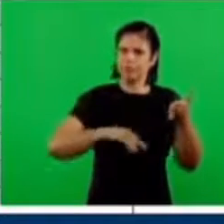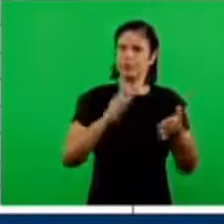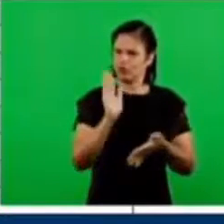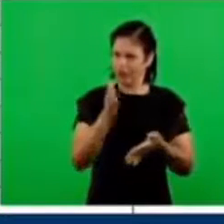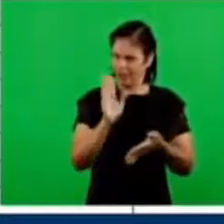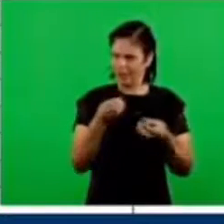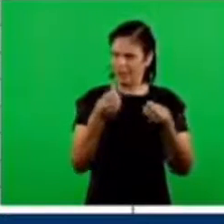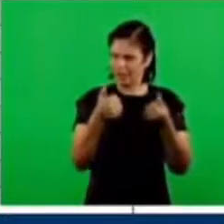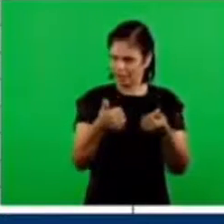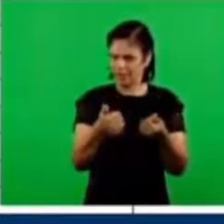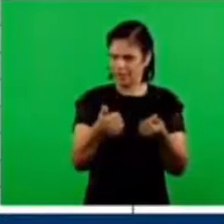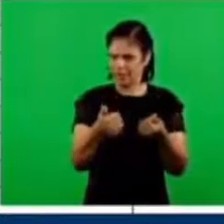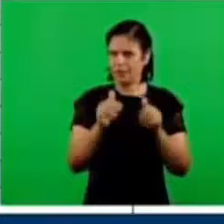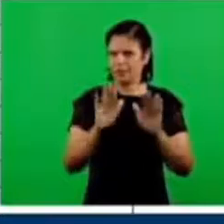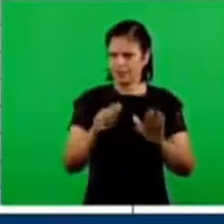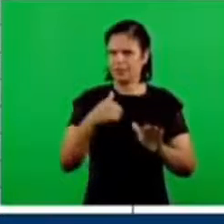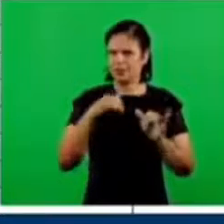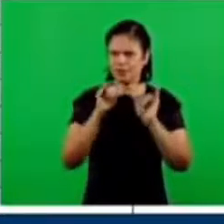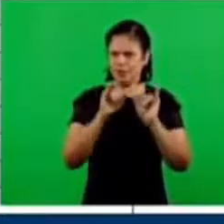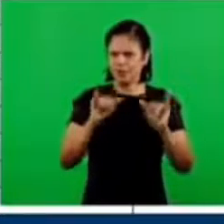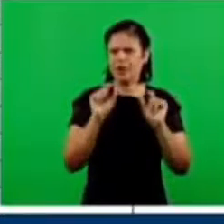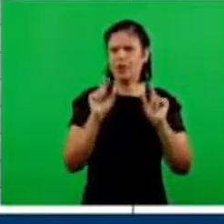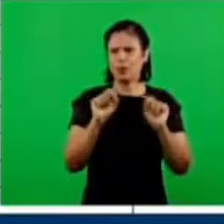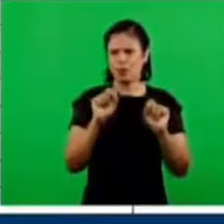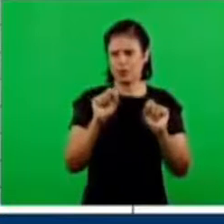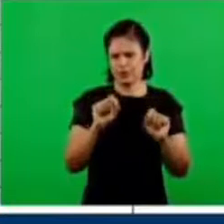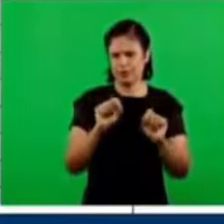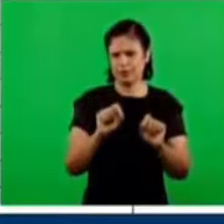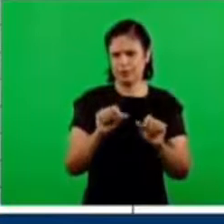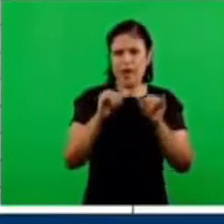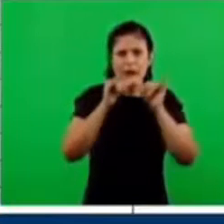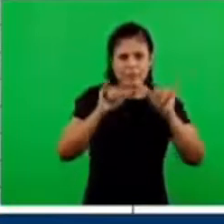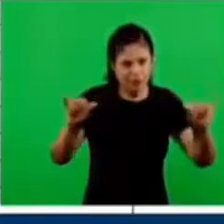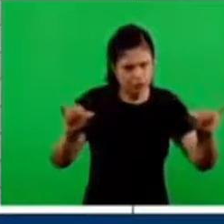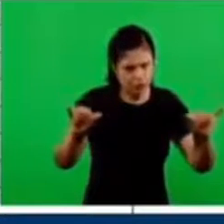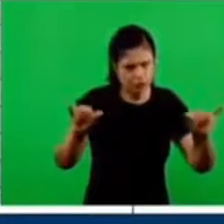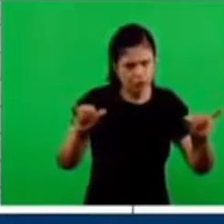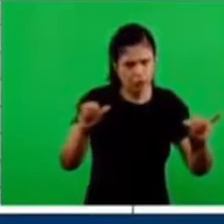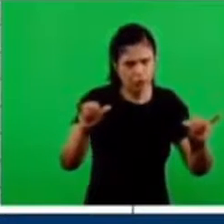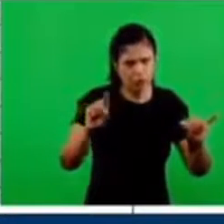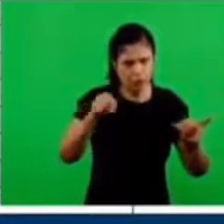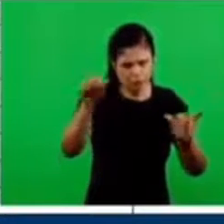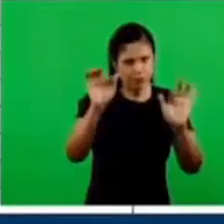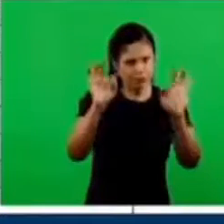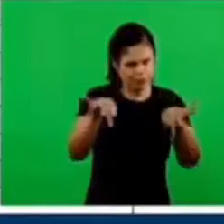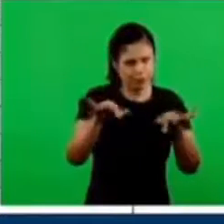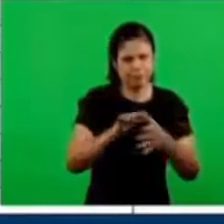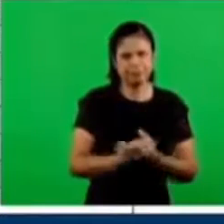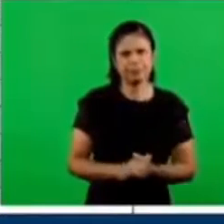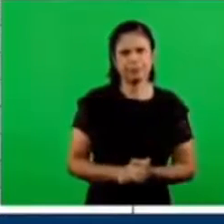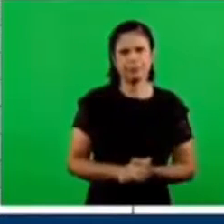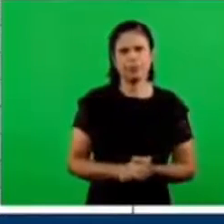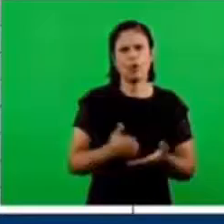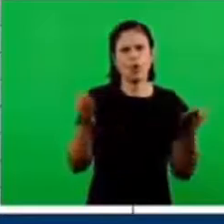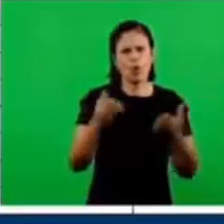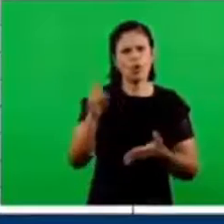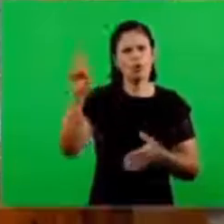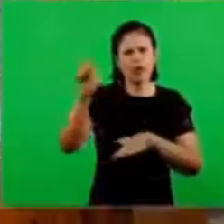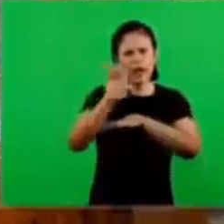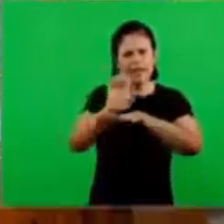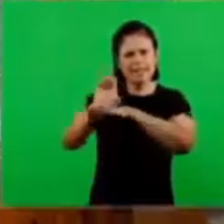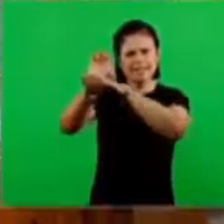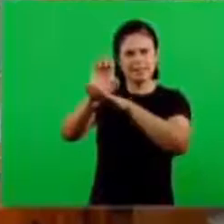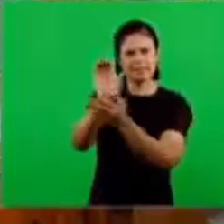that is necessary. There are many others here. I just want to say one thing. I just an announcement before we close. We